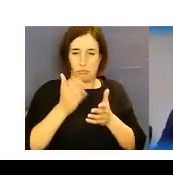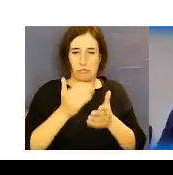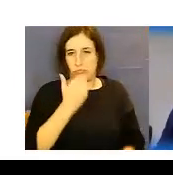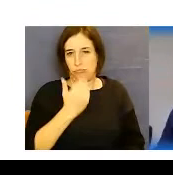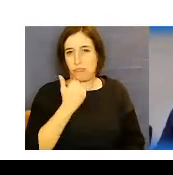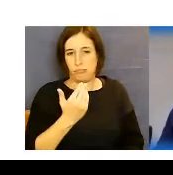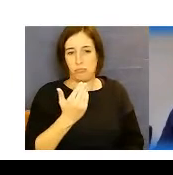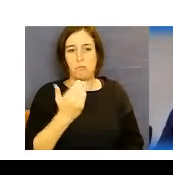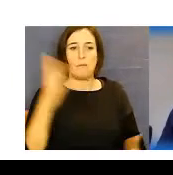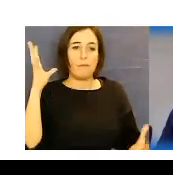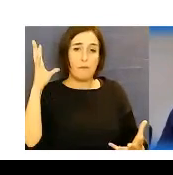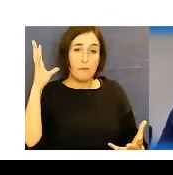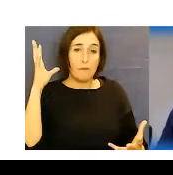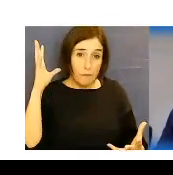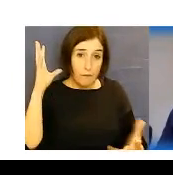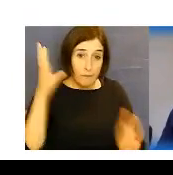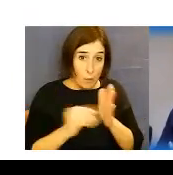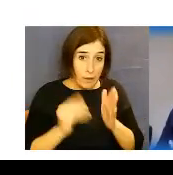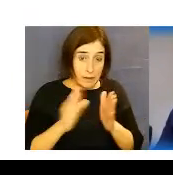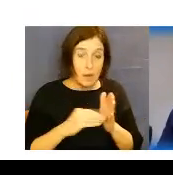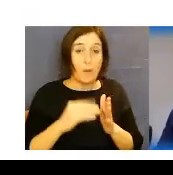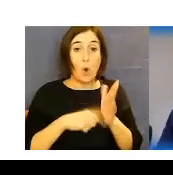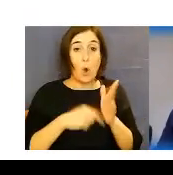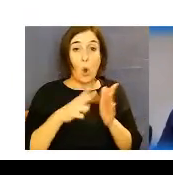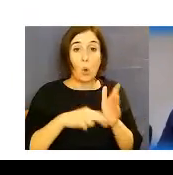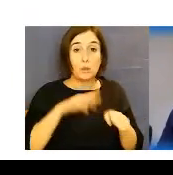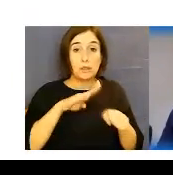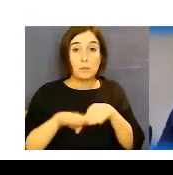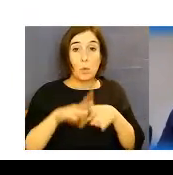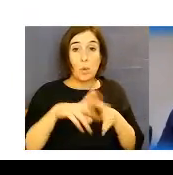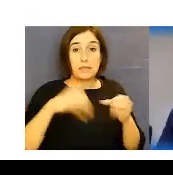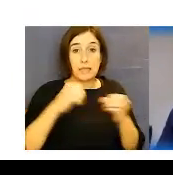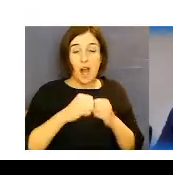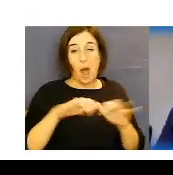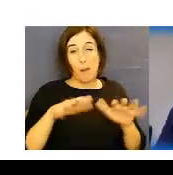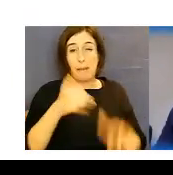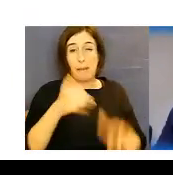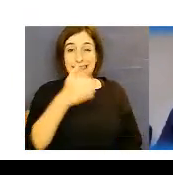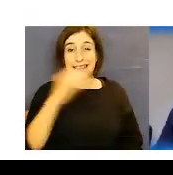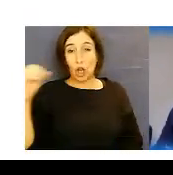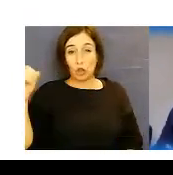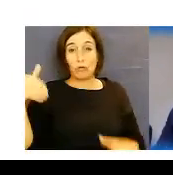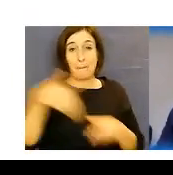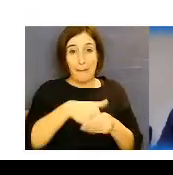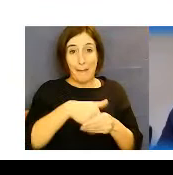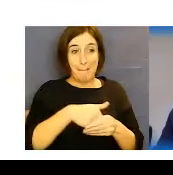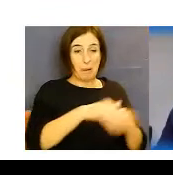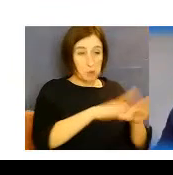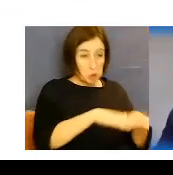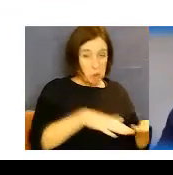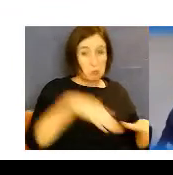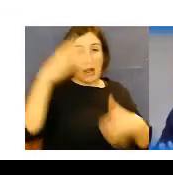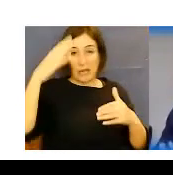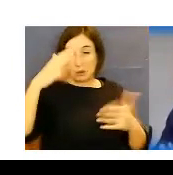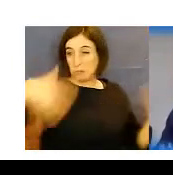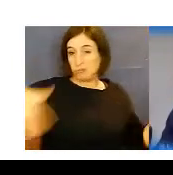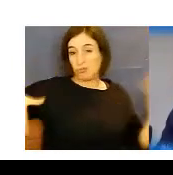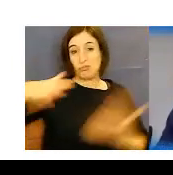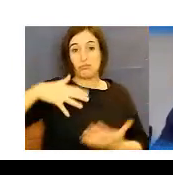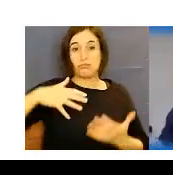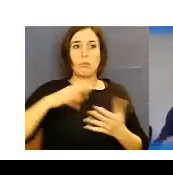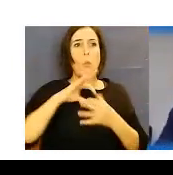600 members from age 5 onwards, right up to, you know, adults. And we're working with various communities. And one of the key